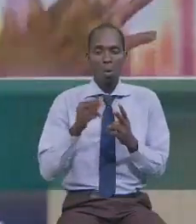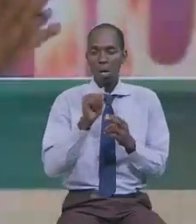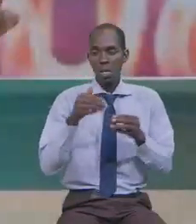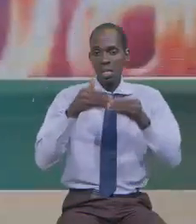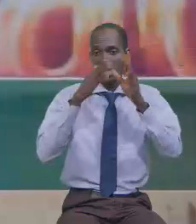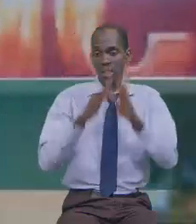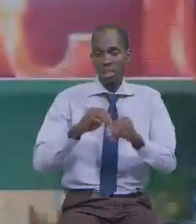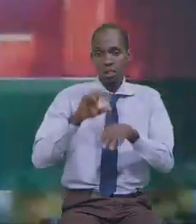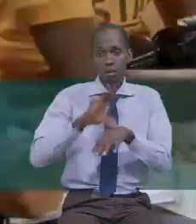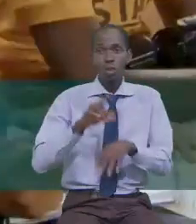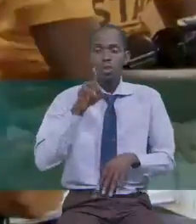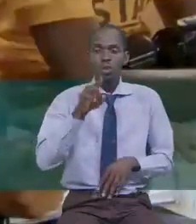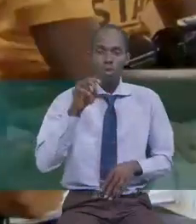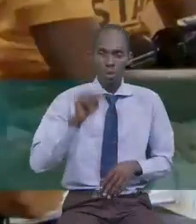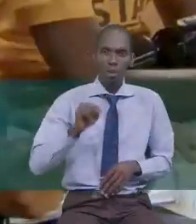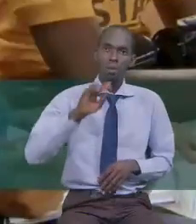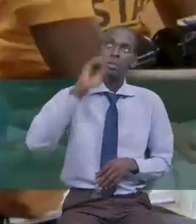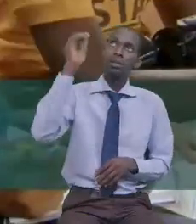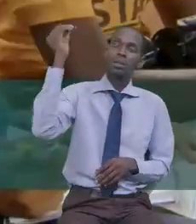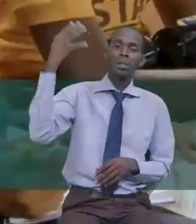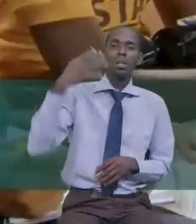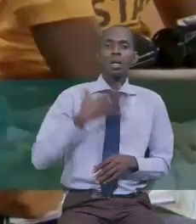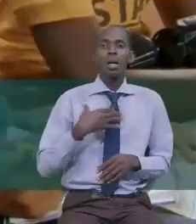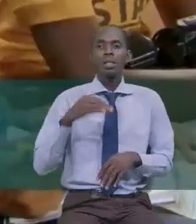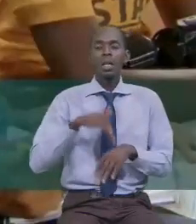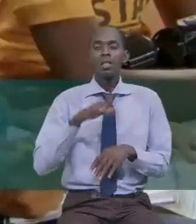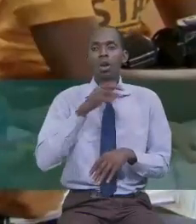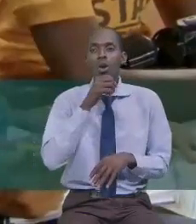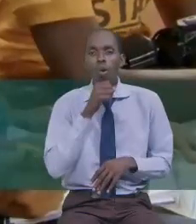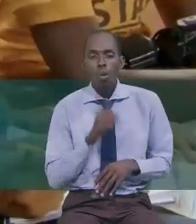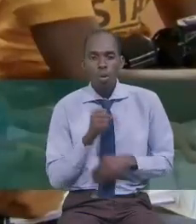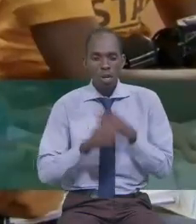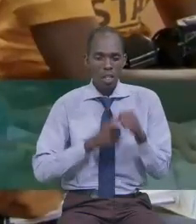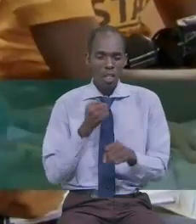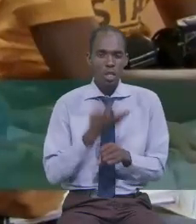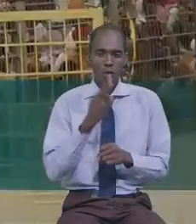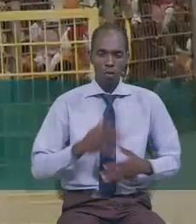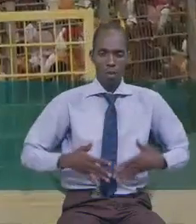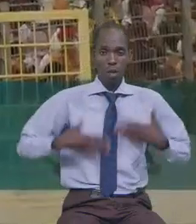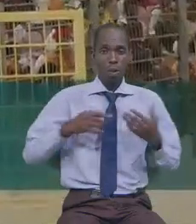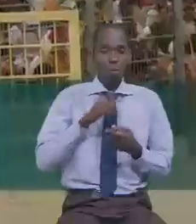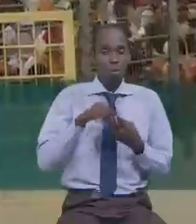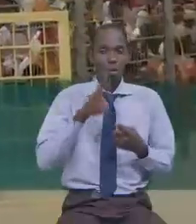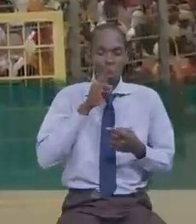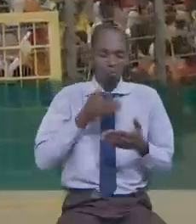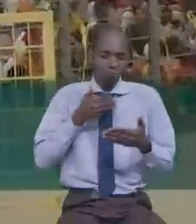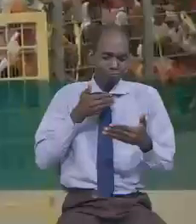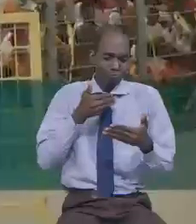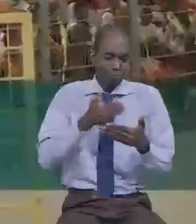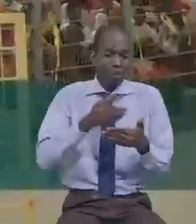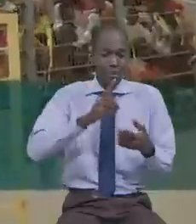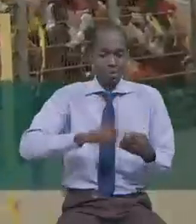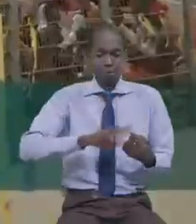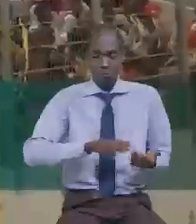in the old years of your life, when you are about to cross over to that paradise and